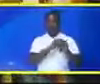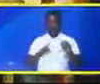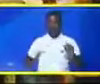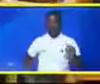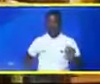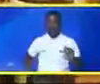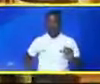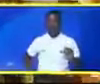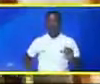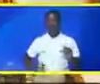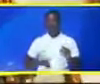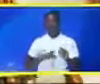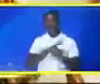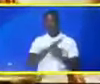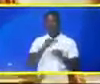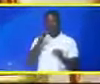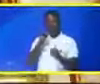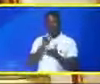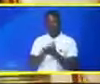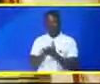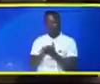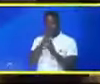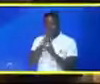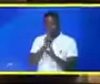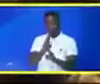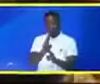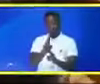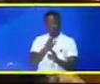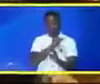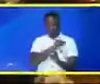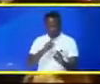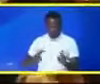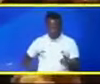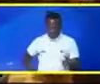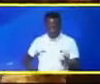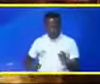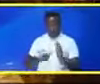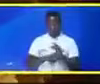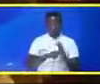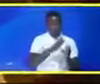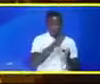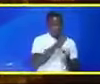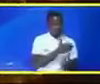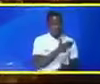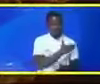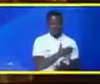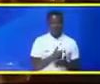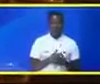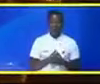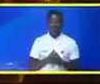We sincerely honor you, sir. Honor you, ma. Hallelujah. And